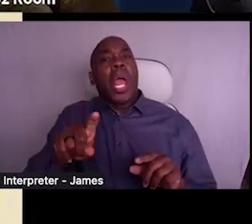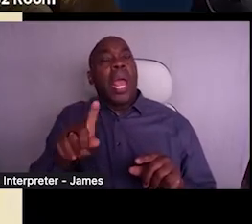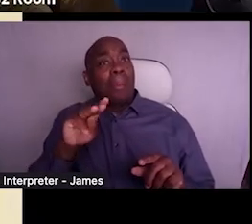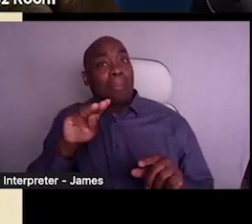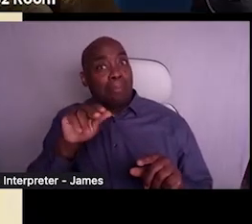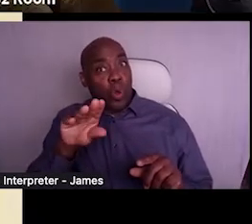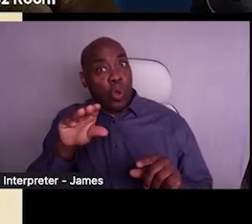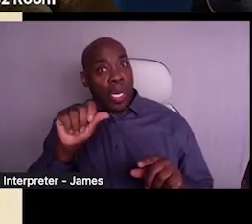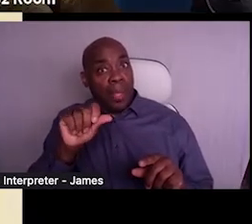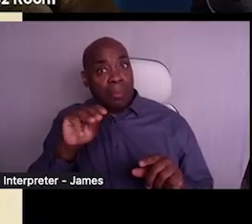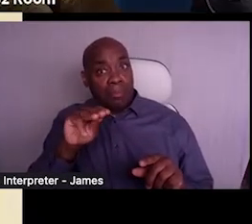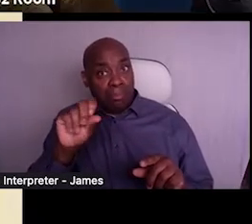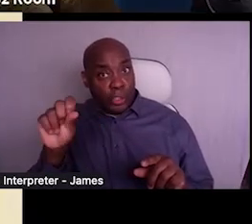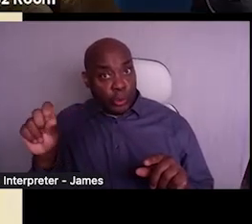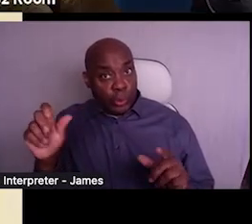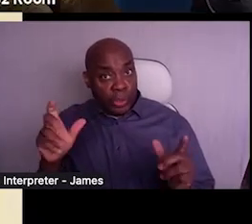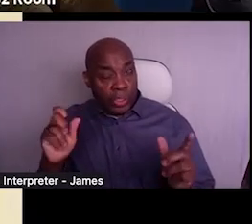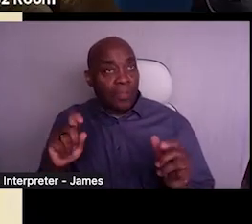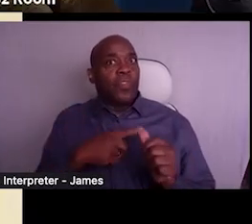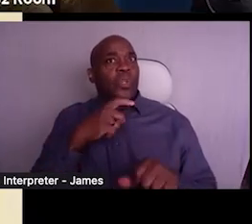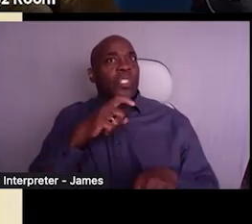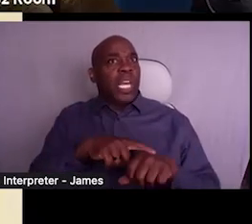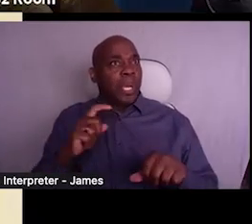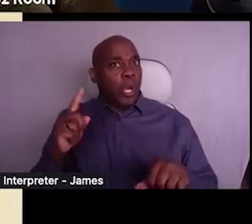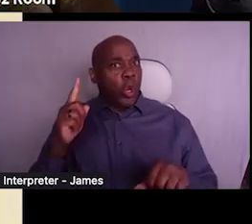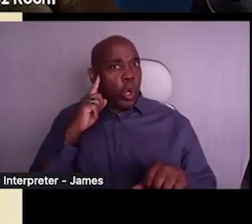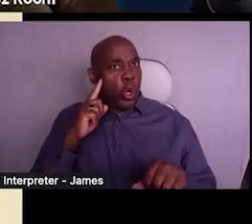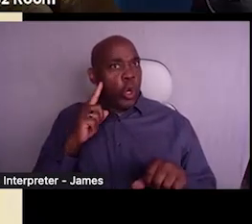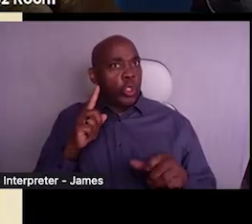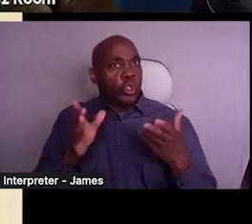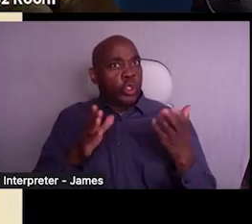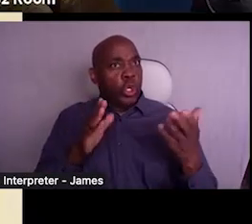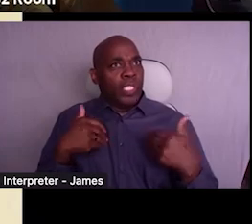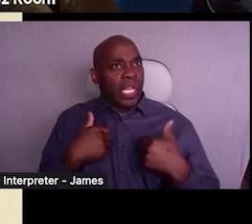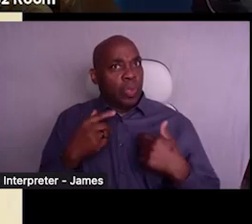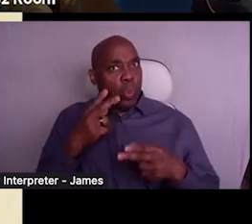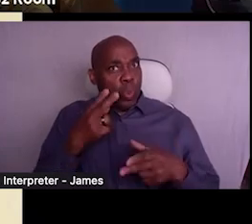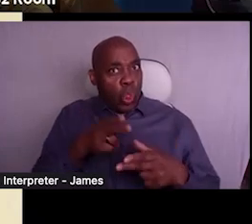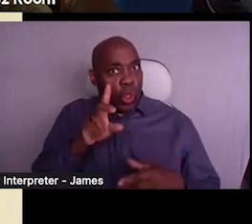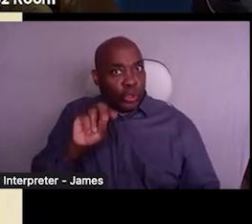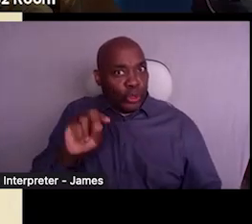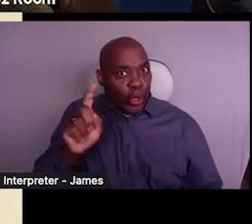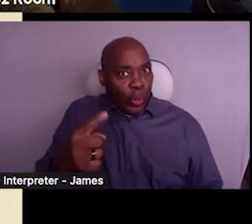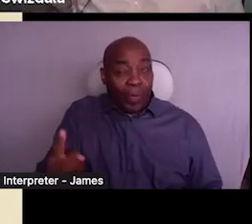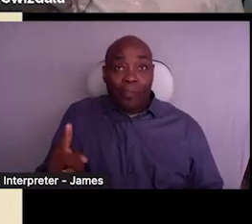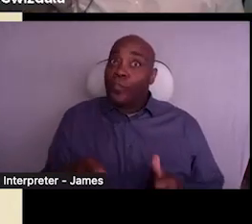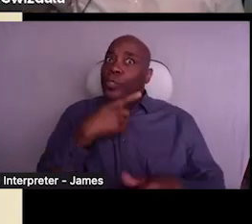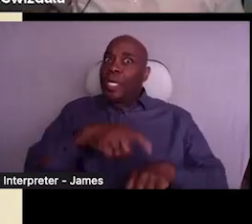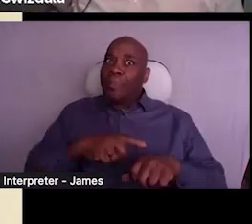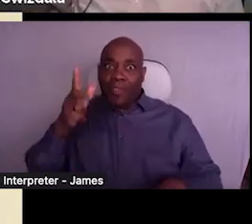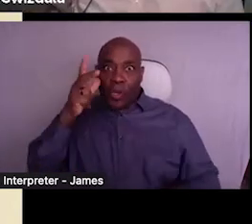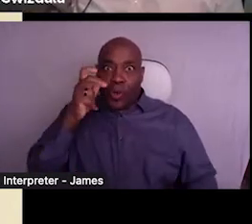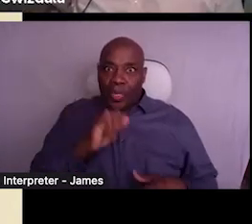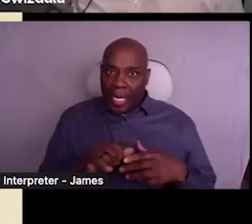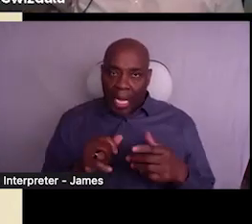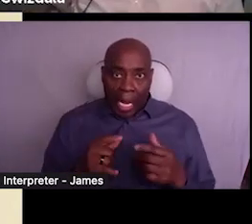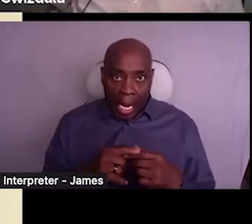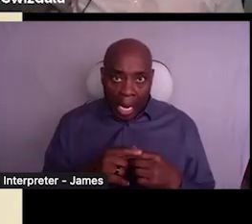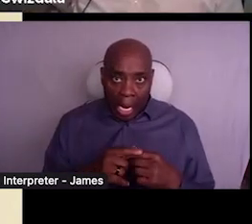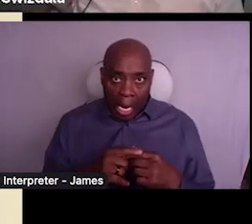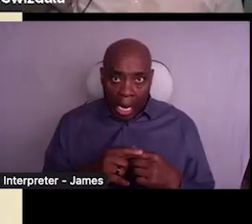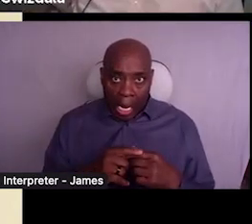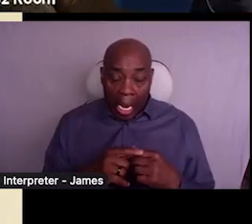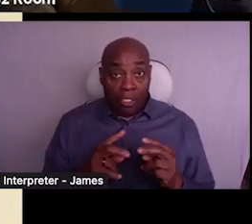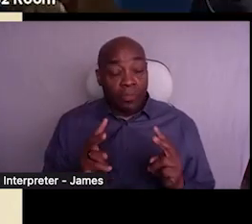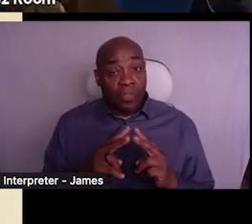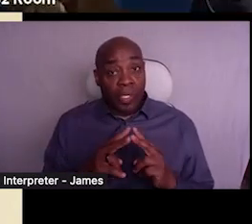thought, like, to hear that a service animal is only considered one if it's a dog. It's the first time I hear this. Okay. So, yeah, which is really